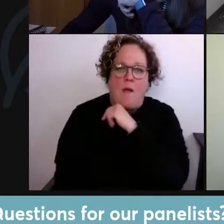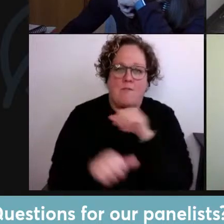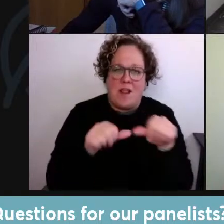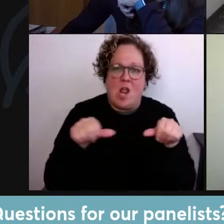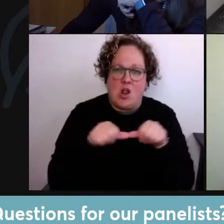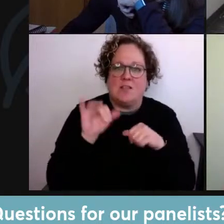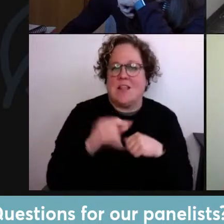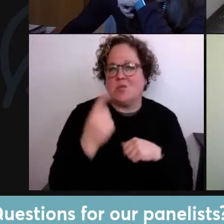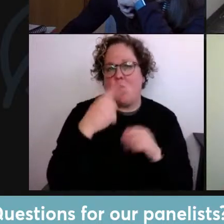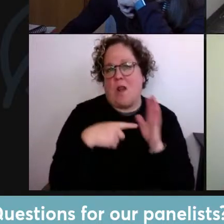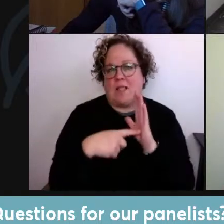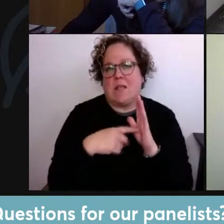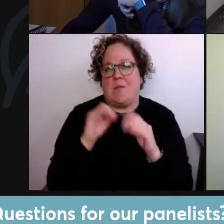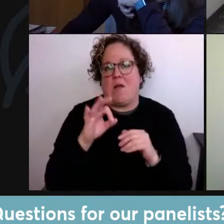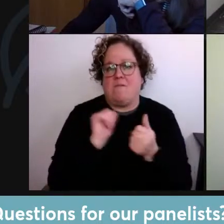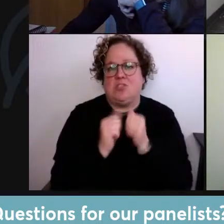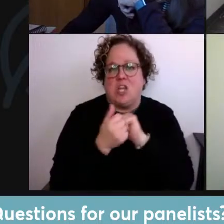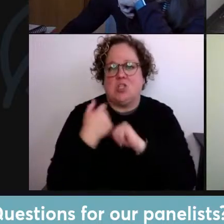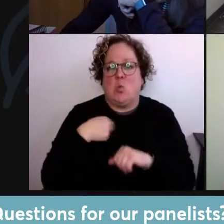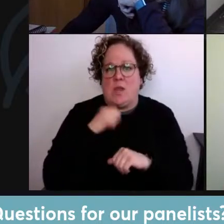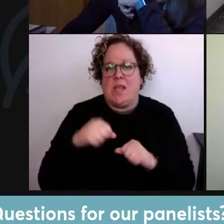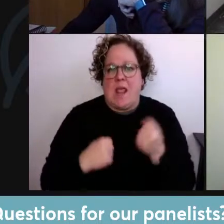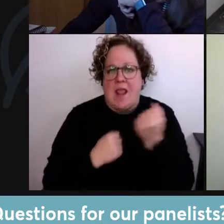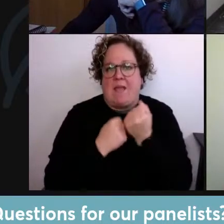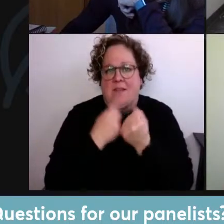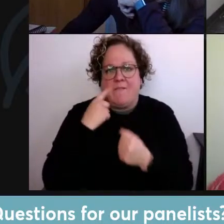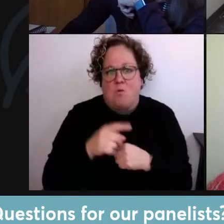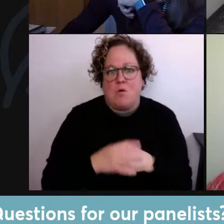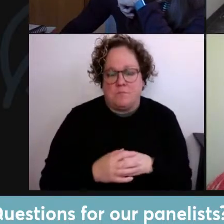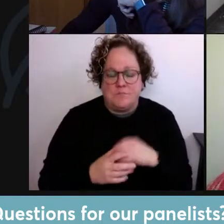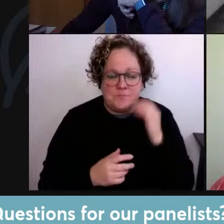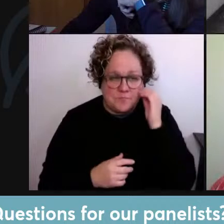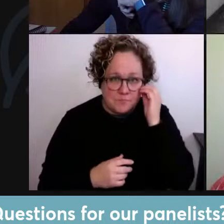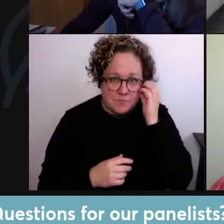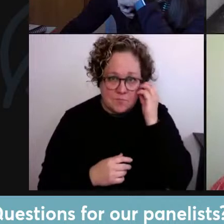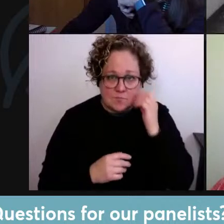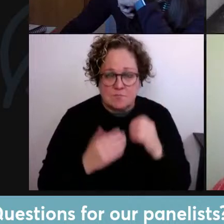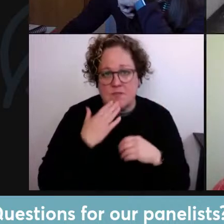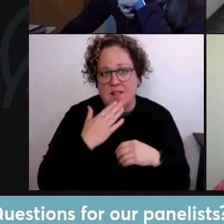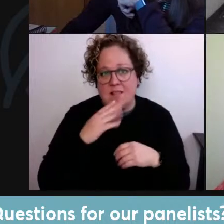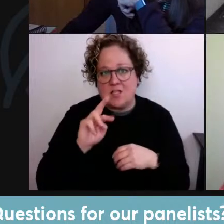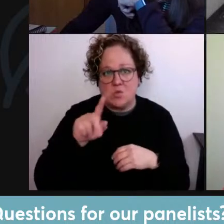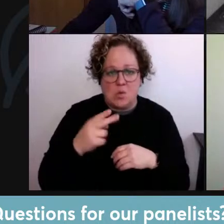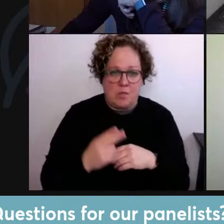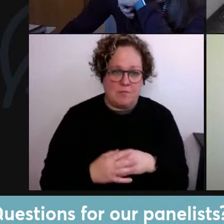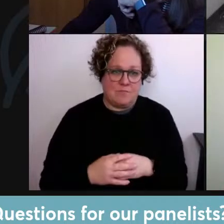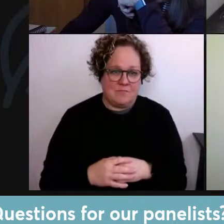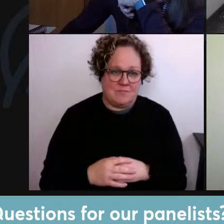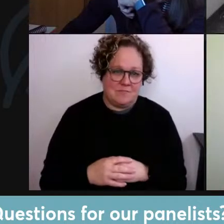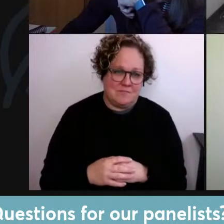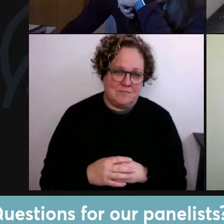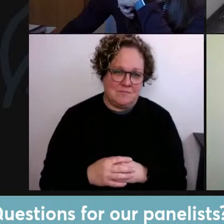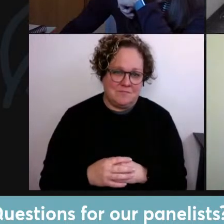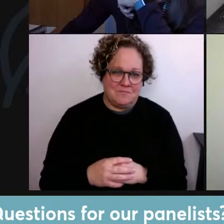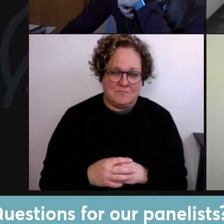an example of change that we can advocate for. Thanks, Ruth.